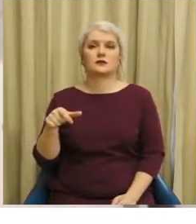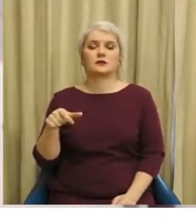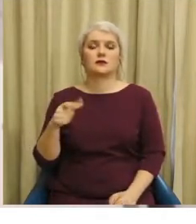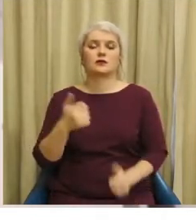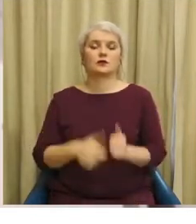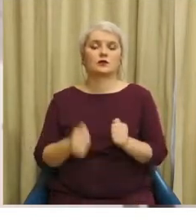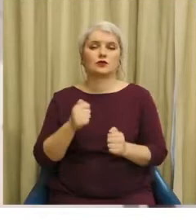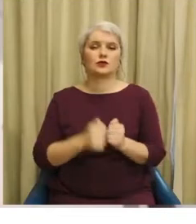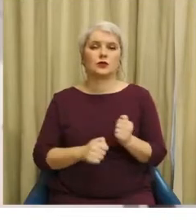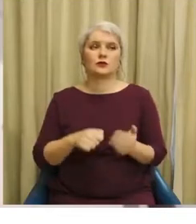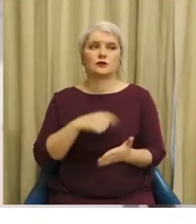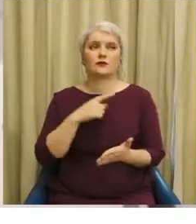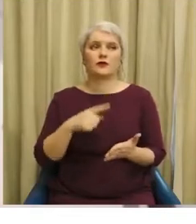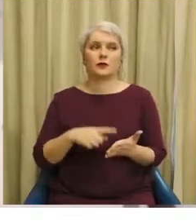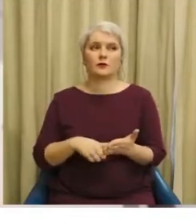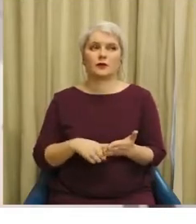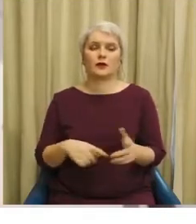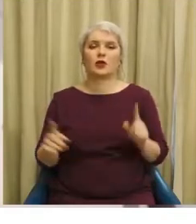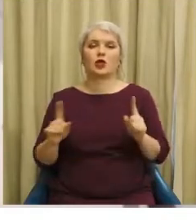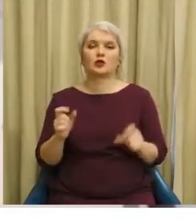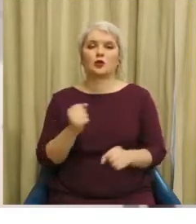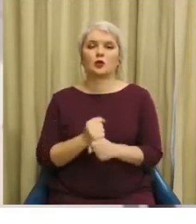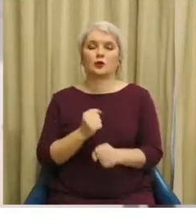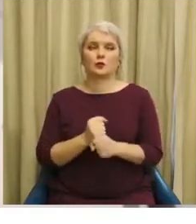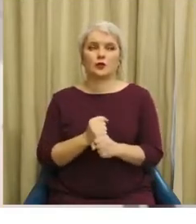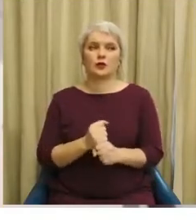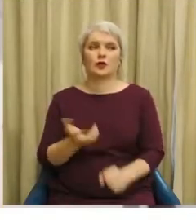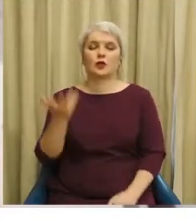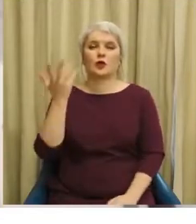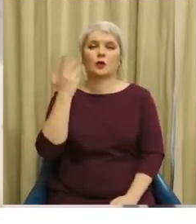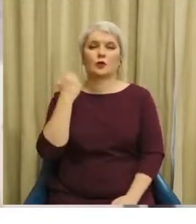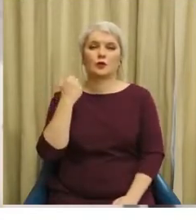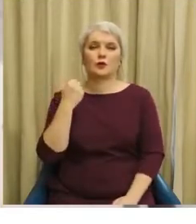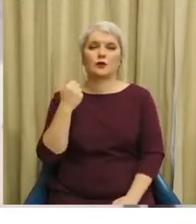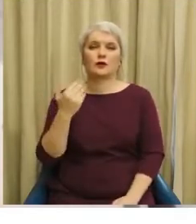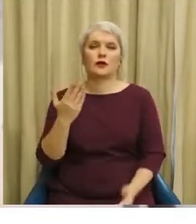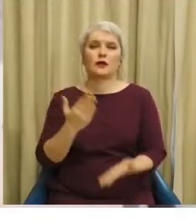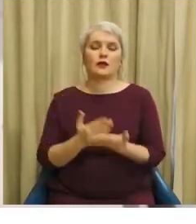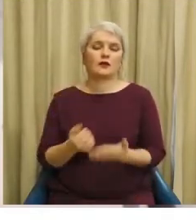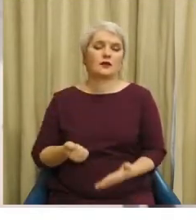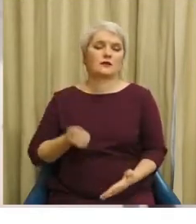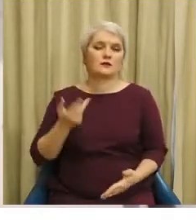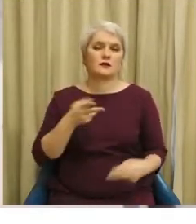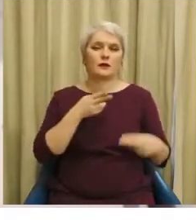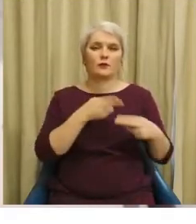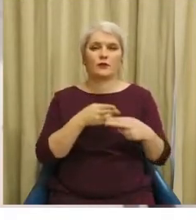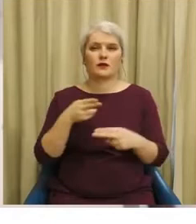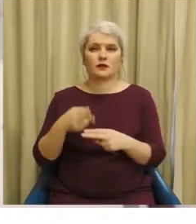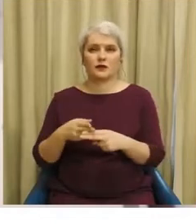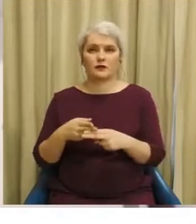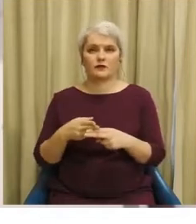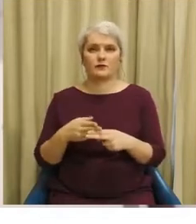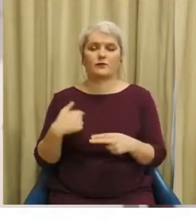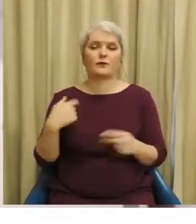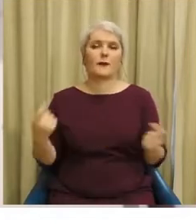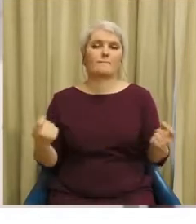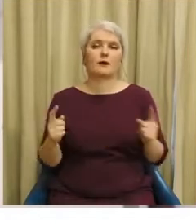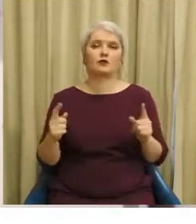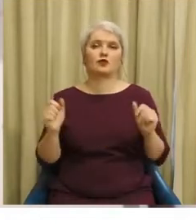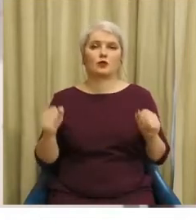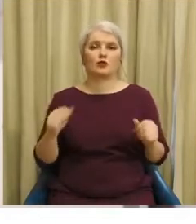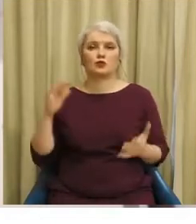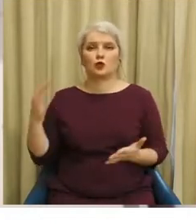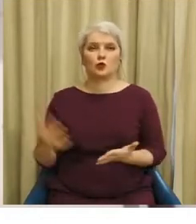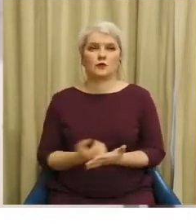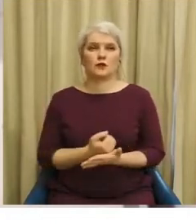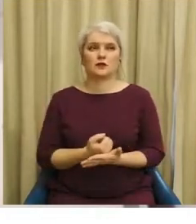to us and we were there to help them offline. And people are not used to